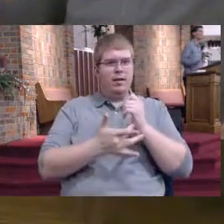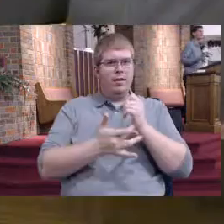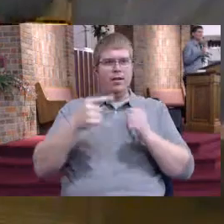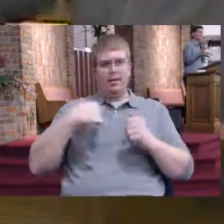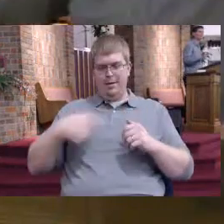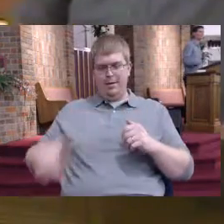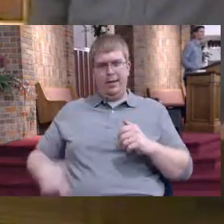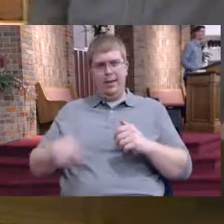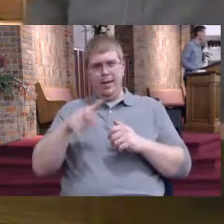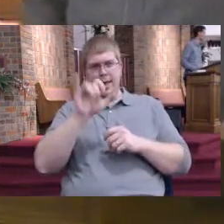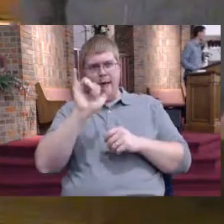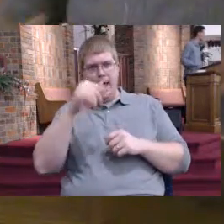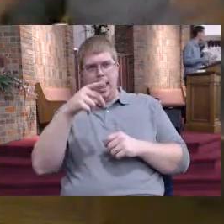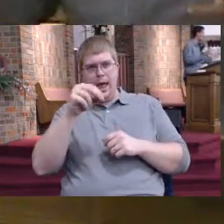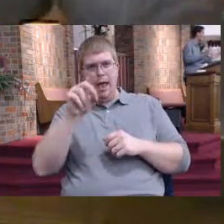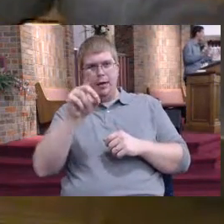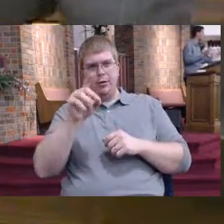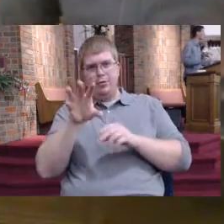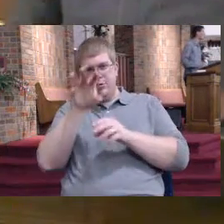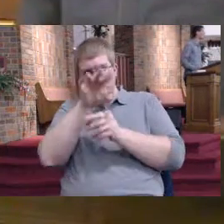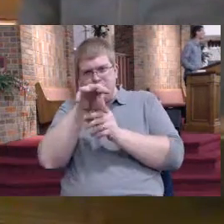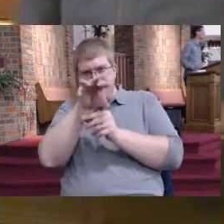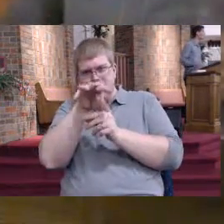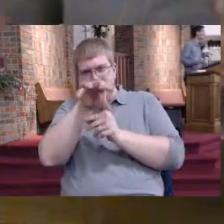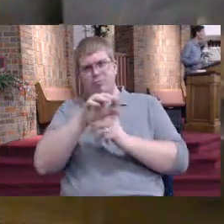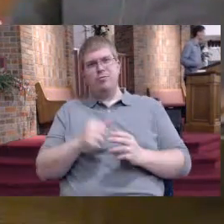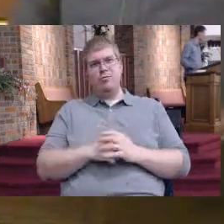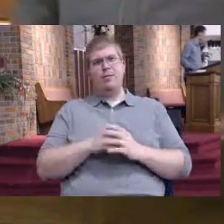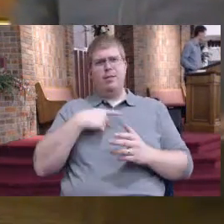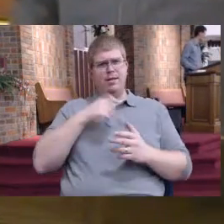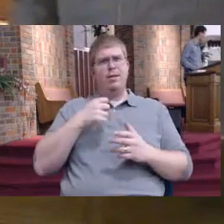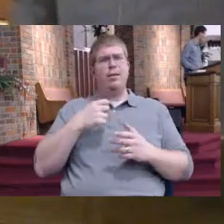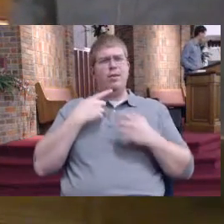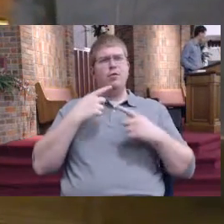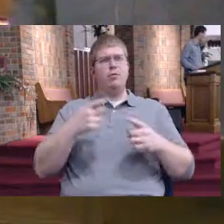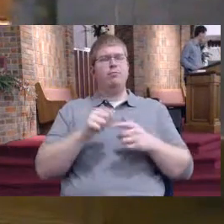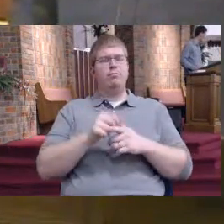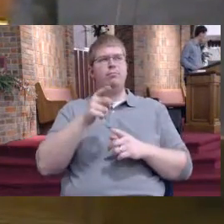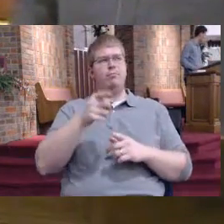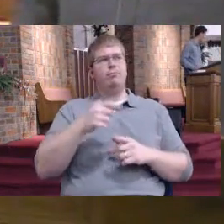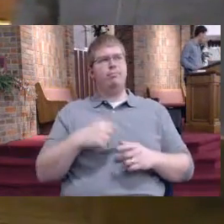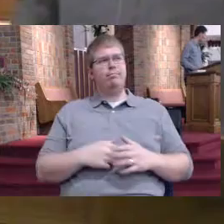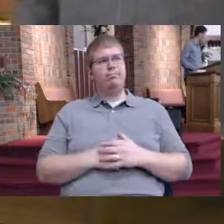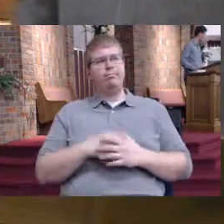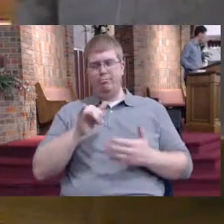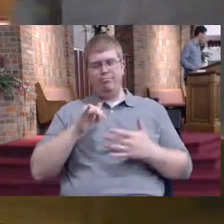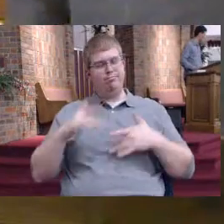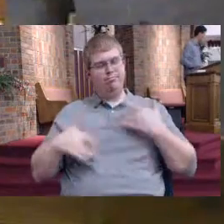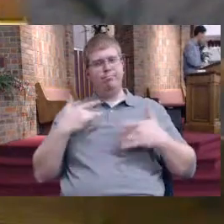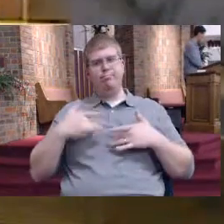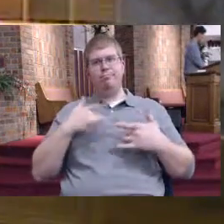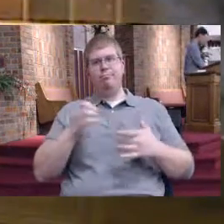with her and took video. And so I want to share that all with you, because it was an exciting day, and I want to share that excitement with you.